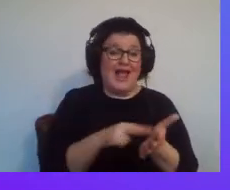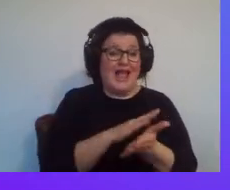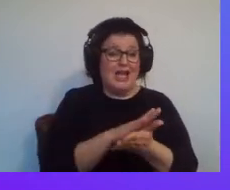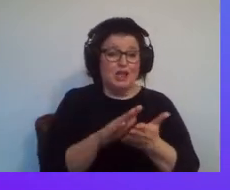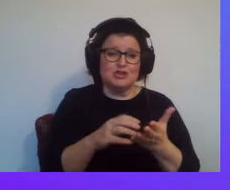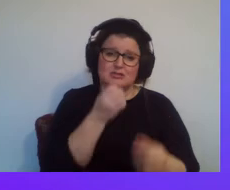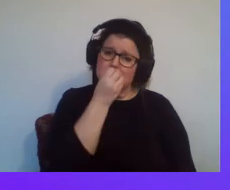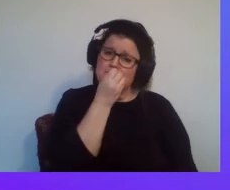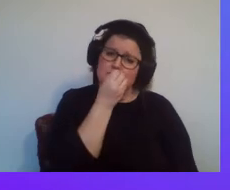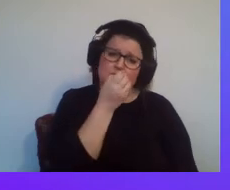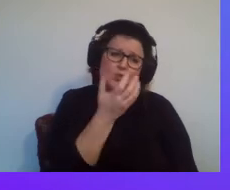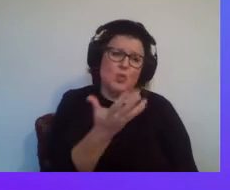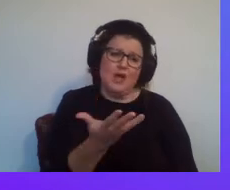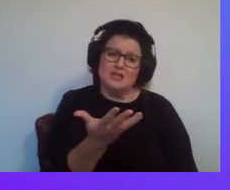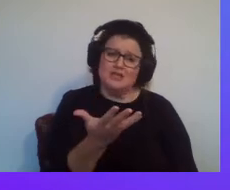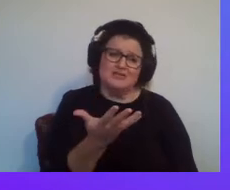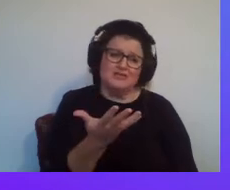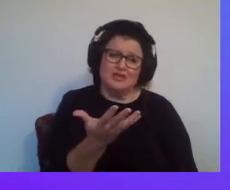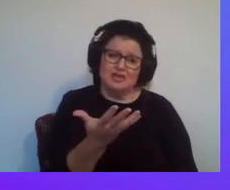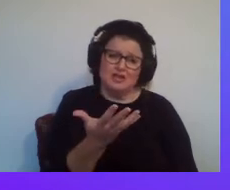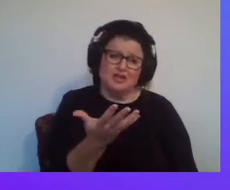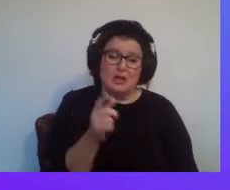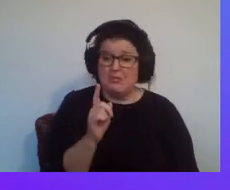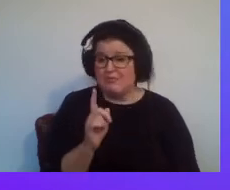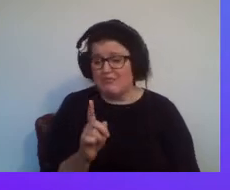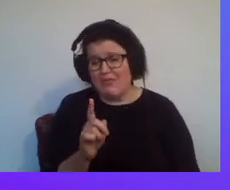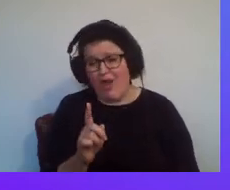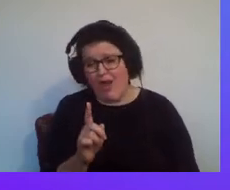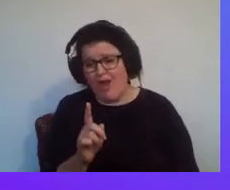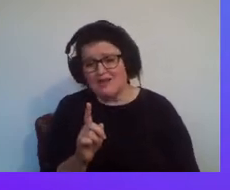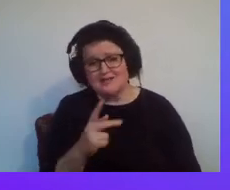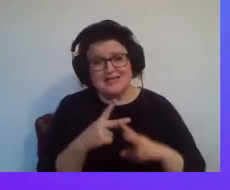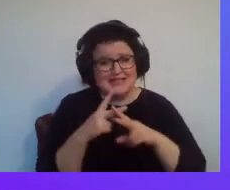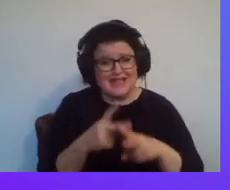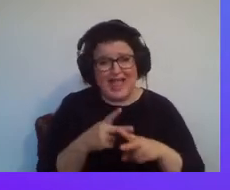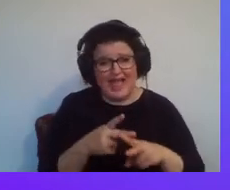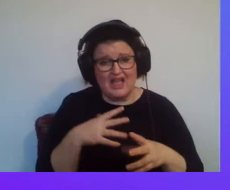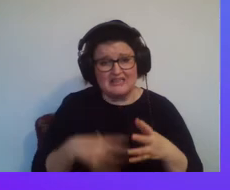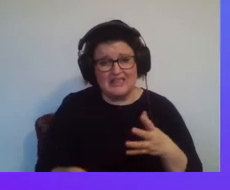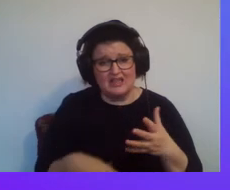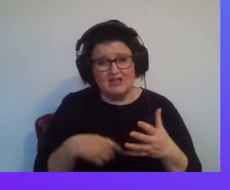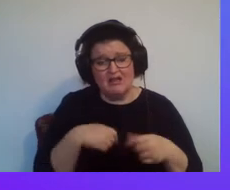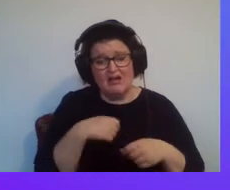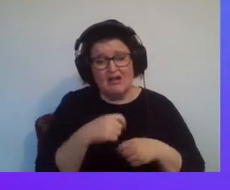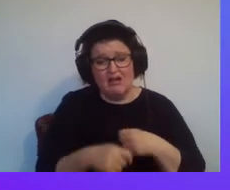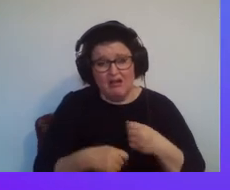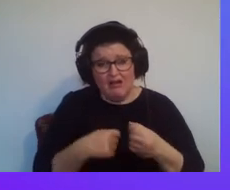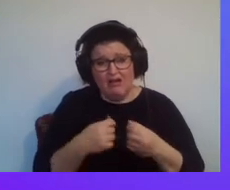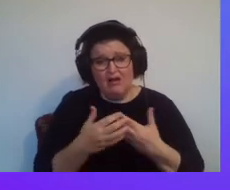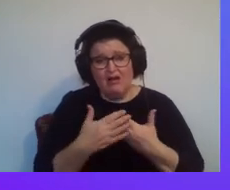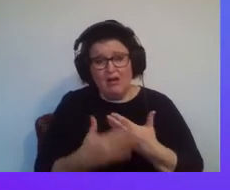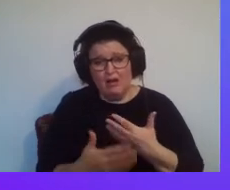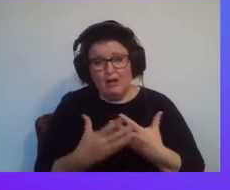provided 24/7 care. Yes. But the amount of care that's needed now is way more than the